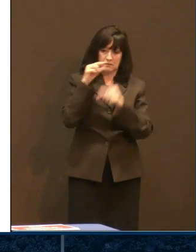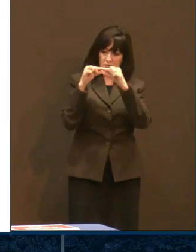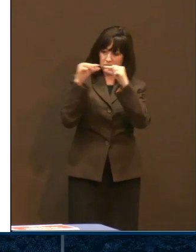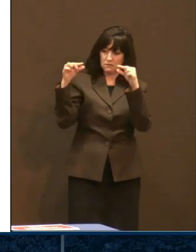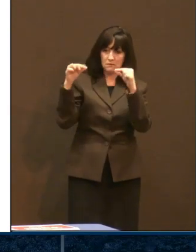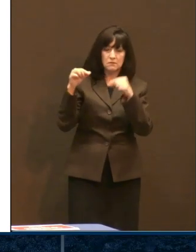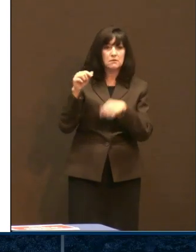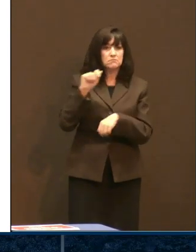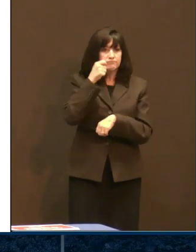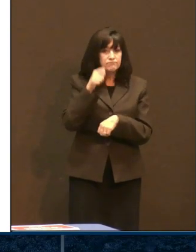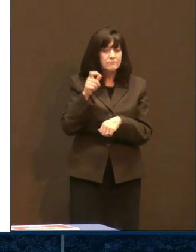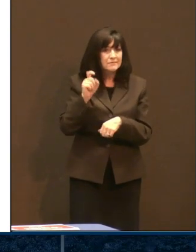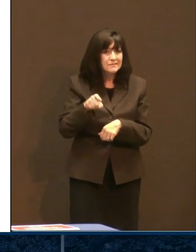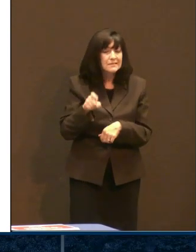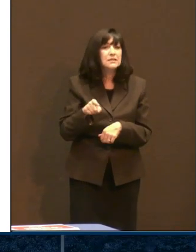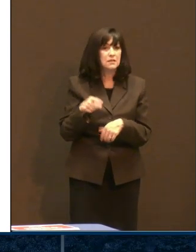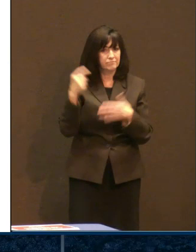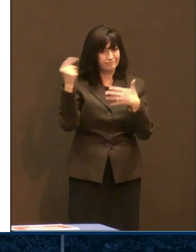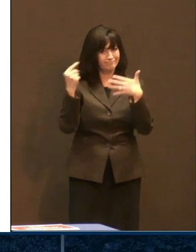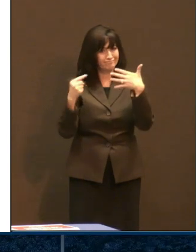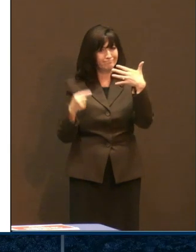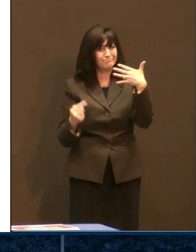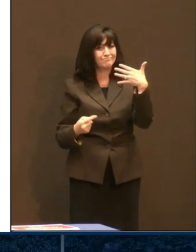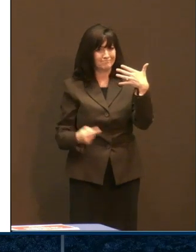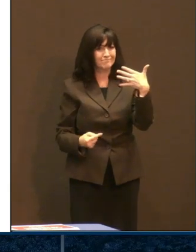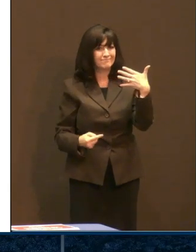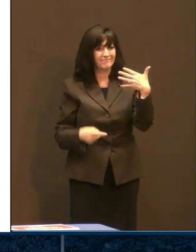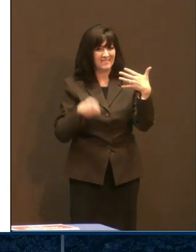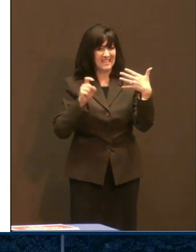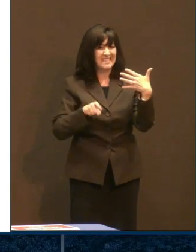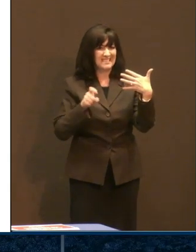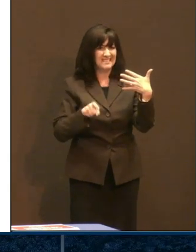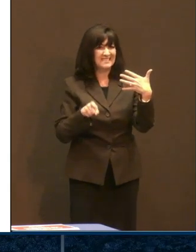was a big issue of the conversation.